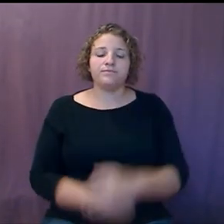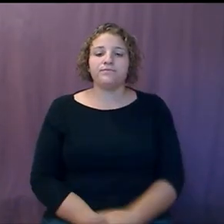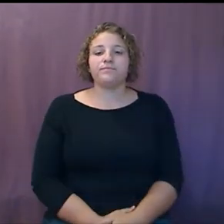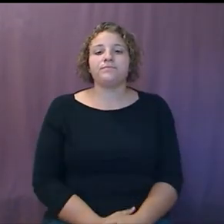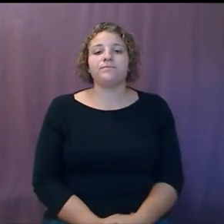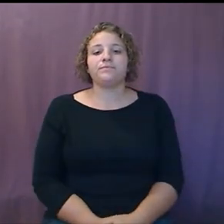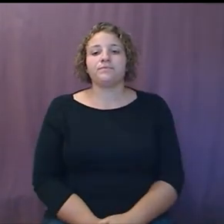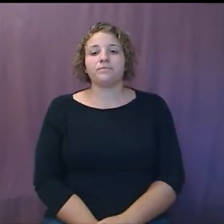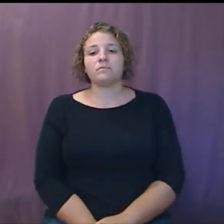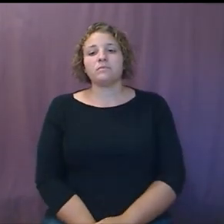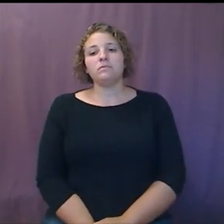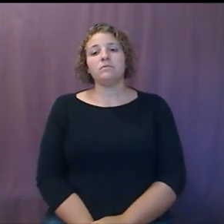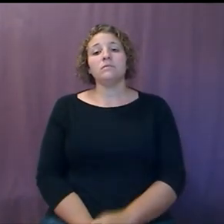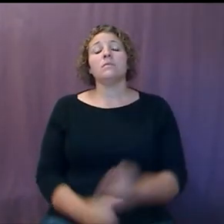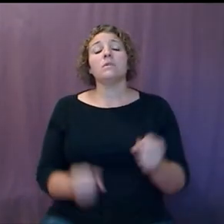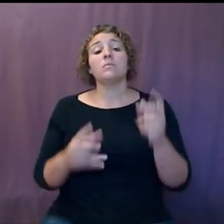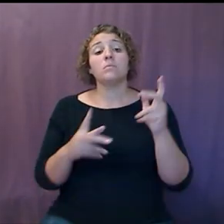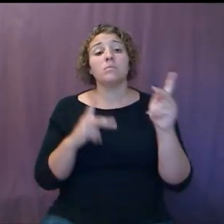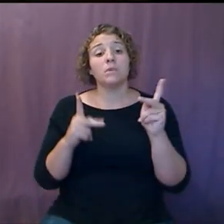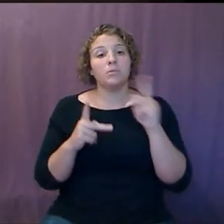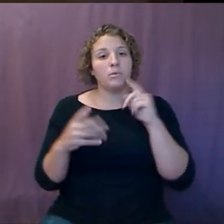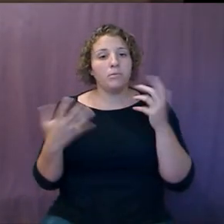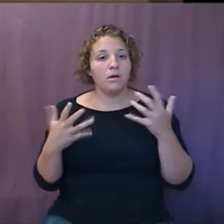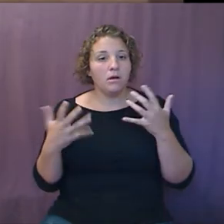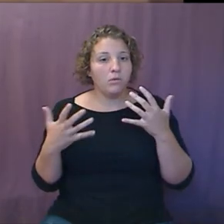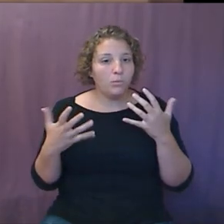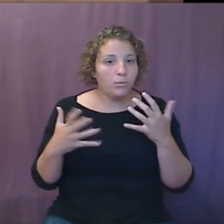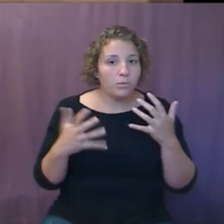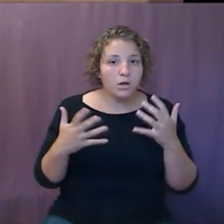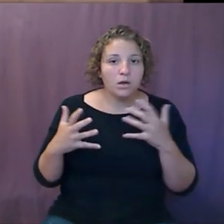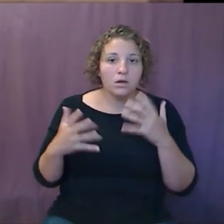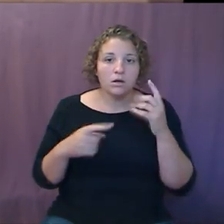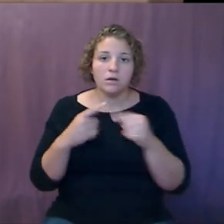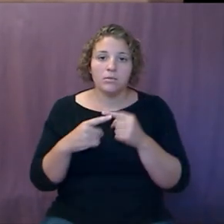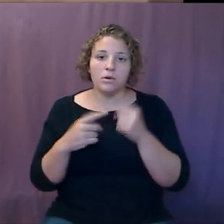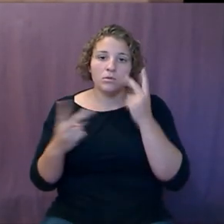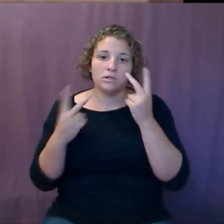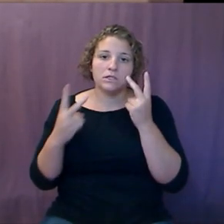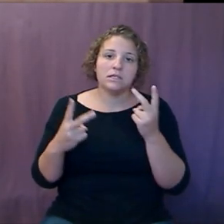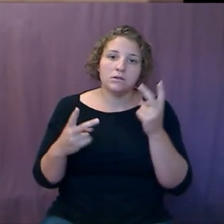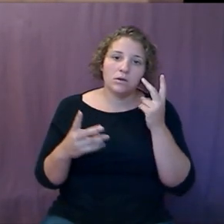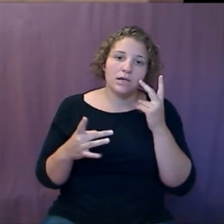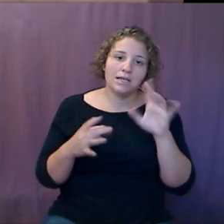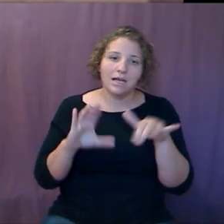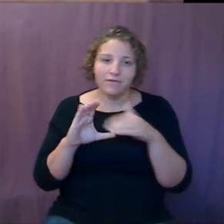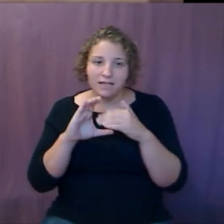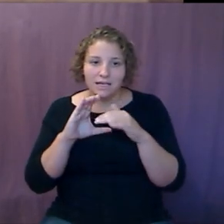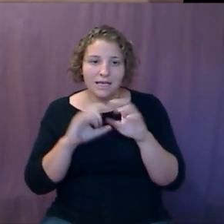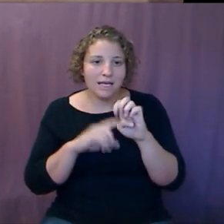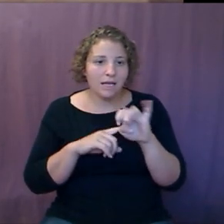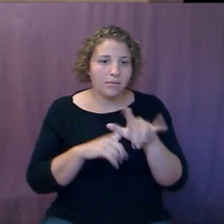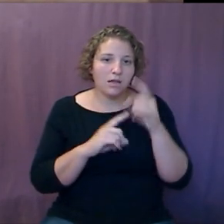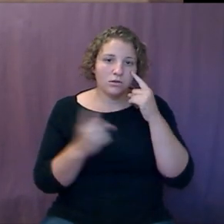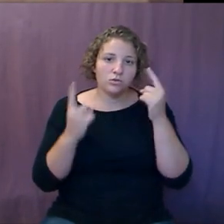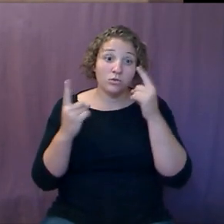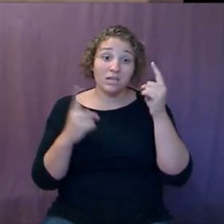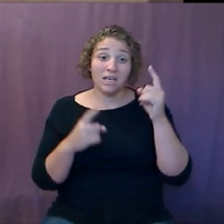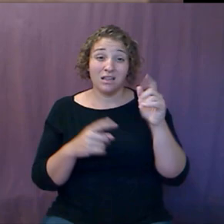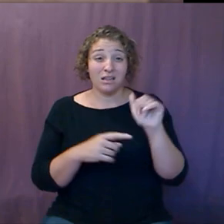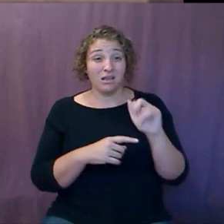quite a few people getting pretty worried about what they're seeing and i'm getting the emails of look what these guys are doing and do you think this one's it and and honestly